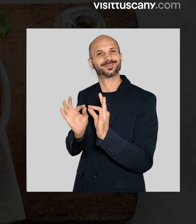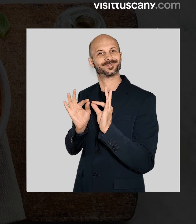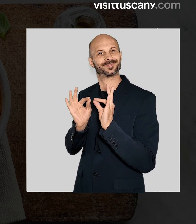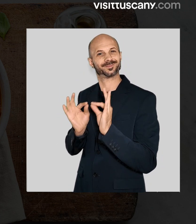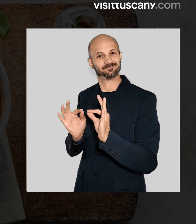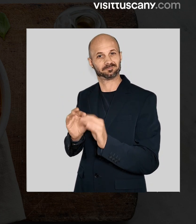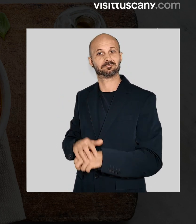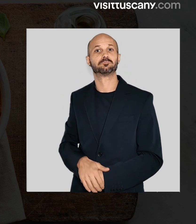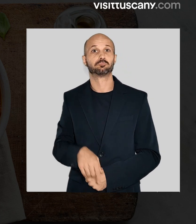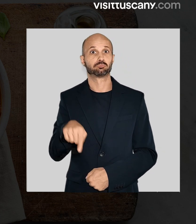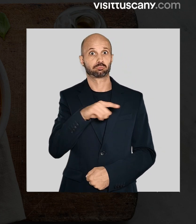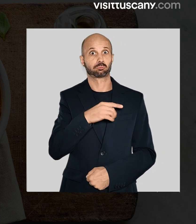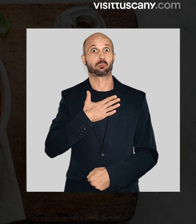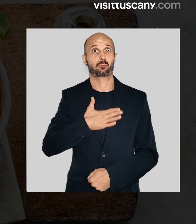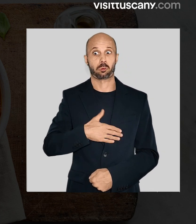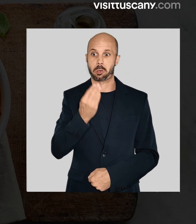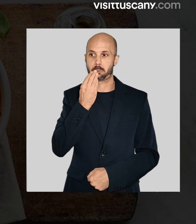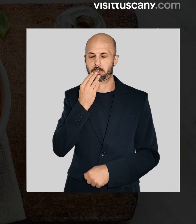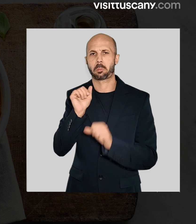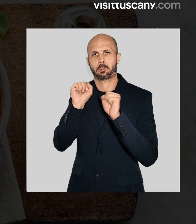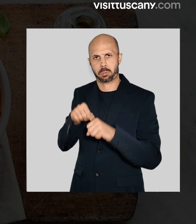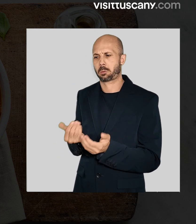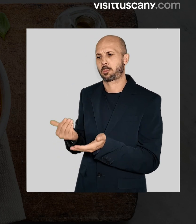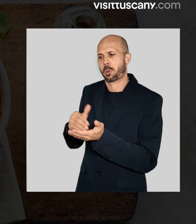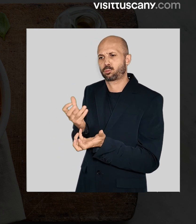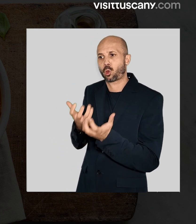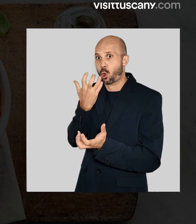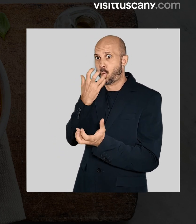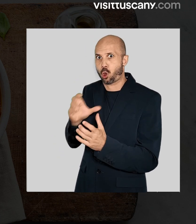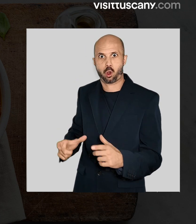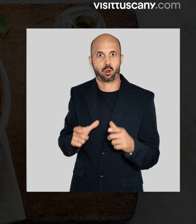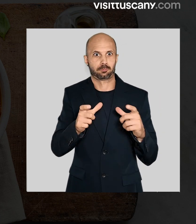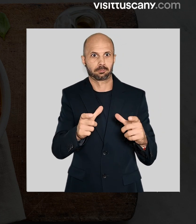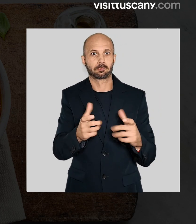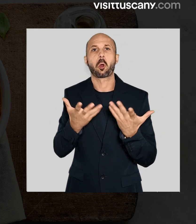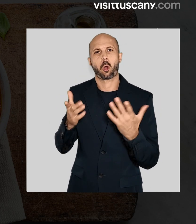Set aside for at least an hour, allowing the flavors to mix.